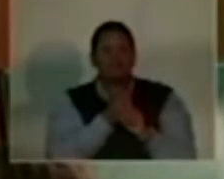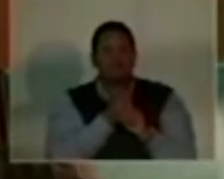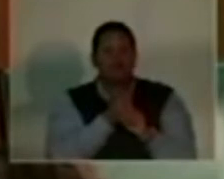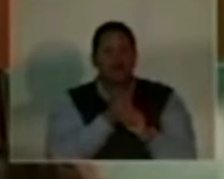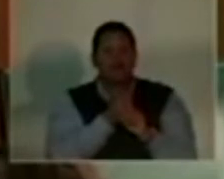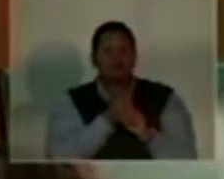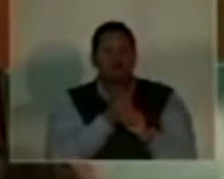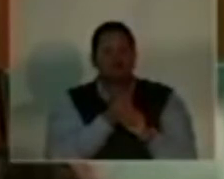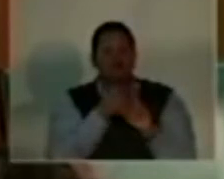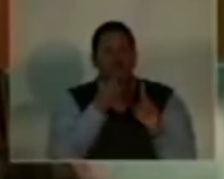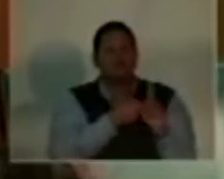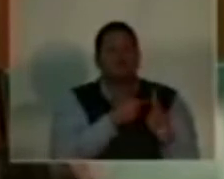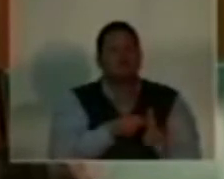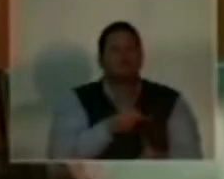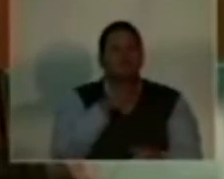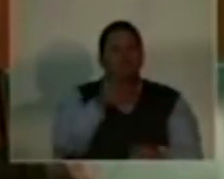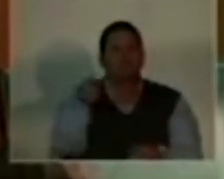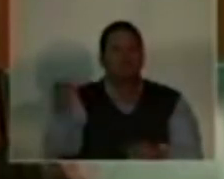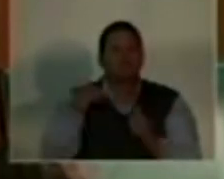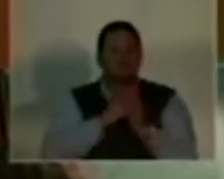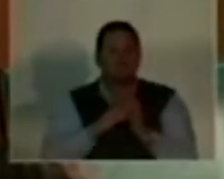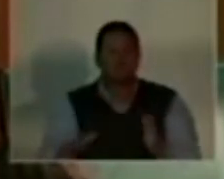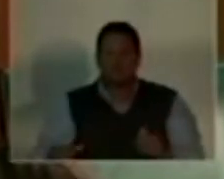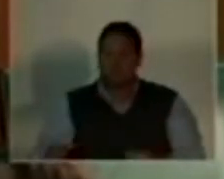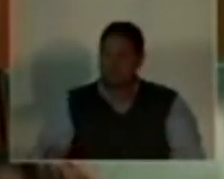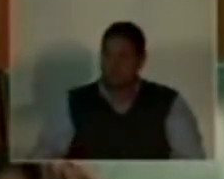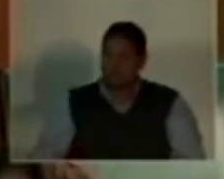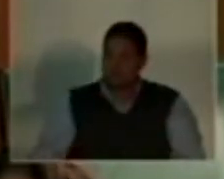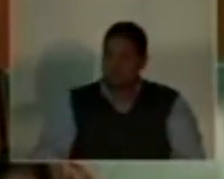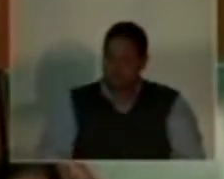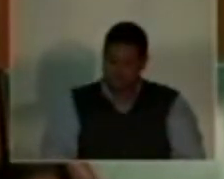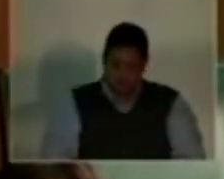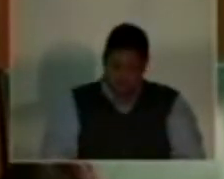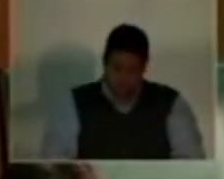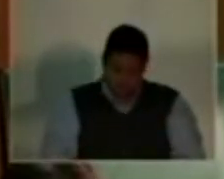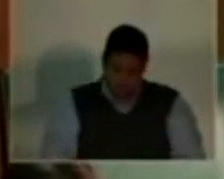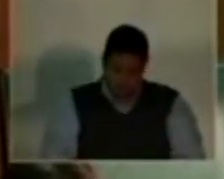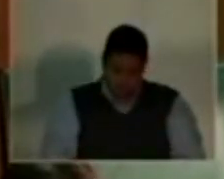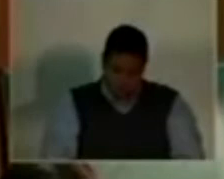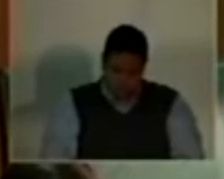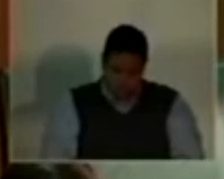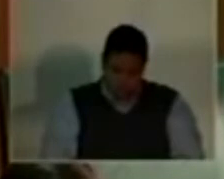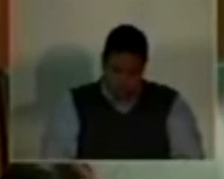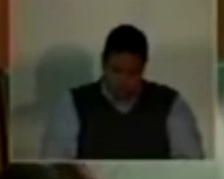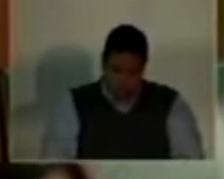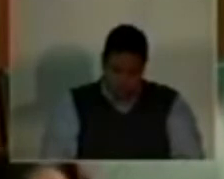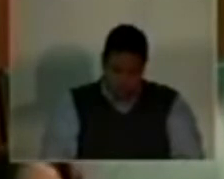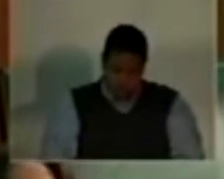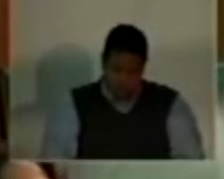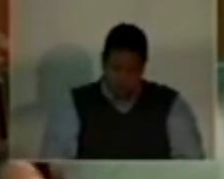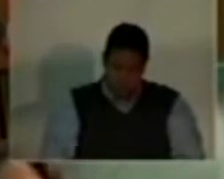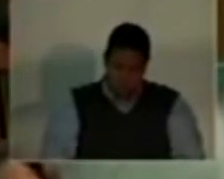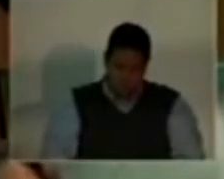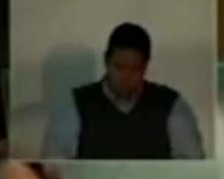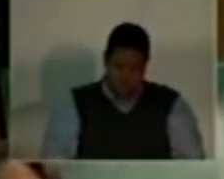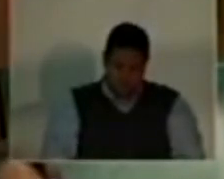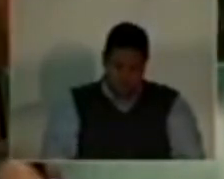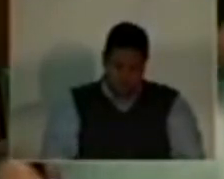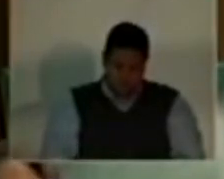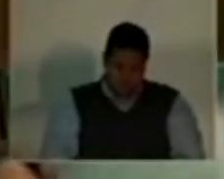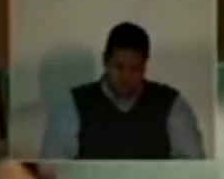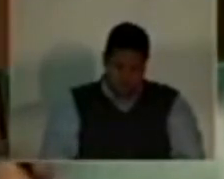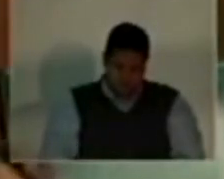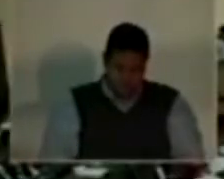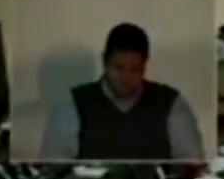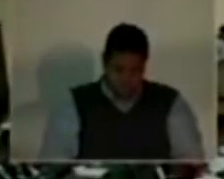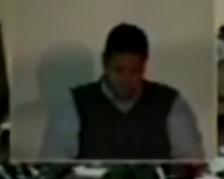the monthly repayment of students. No, but because you'll be using it to pay back the fees. Mr.